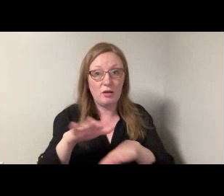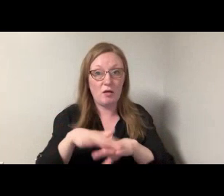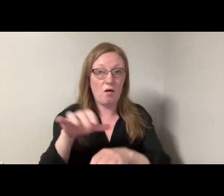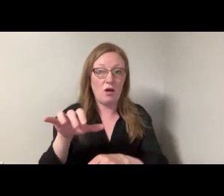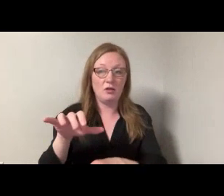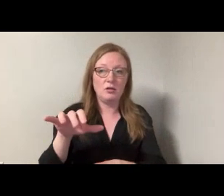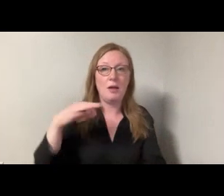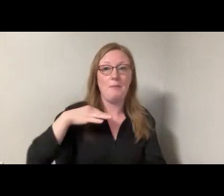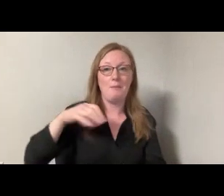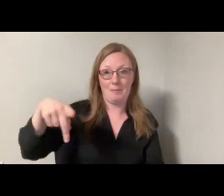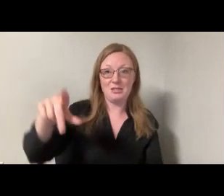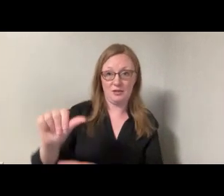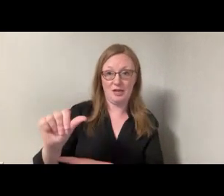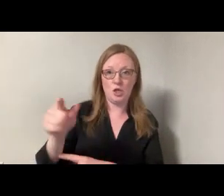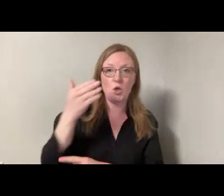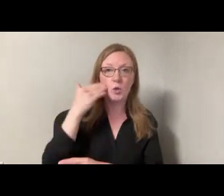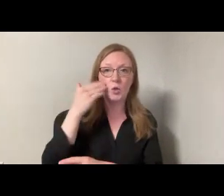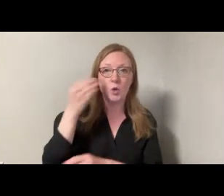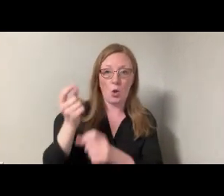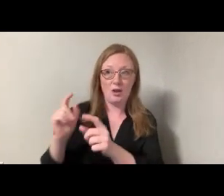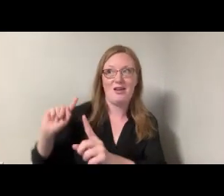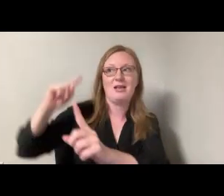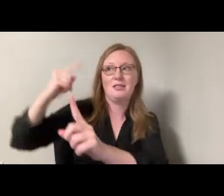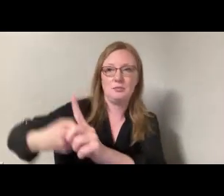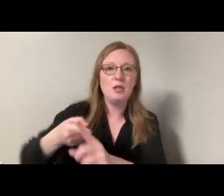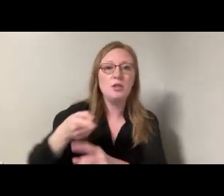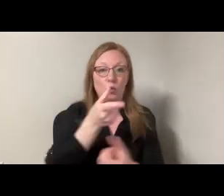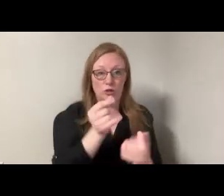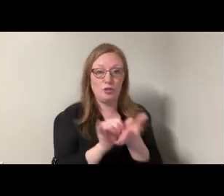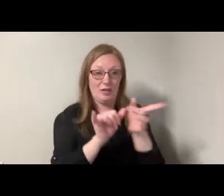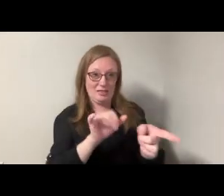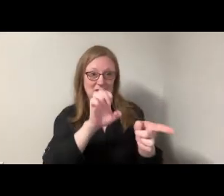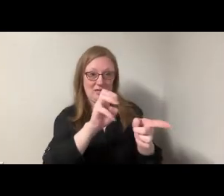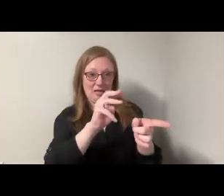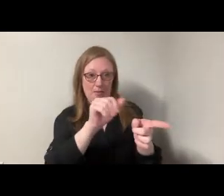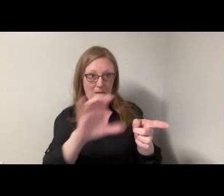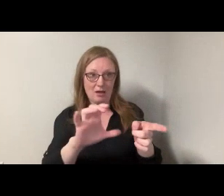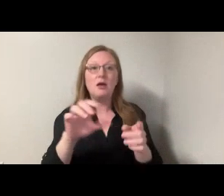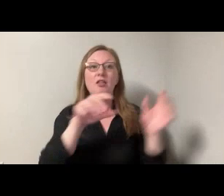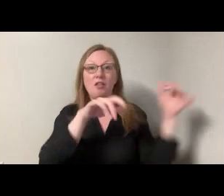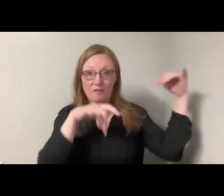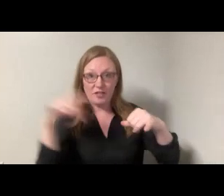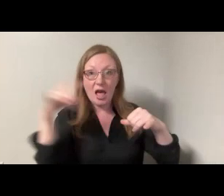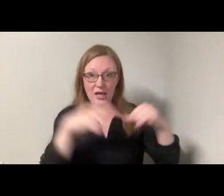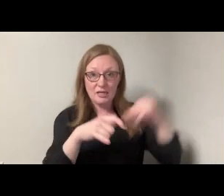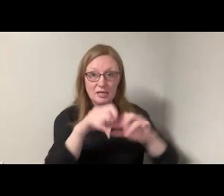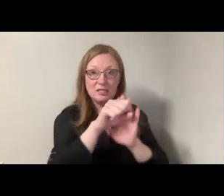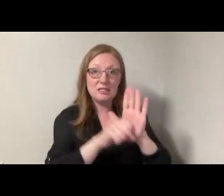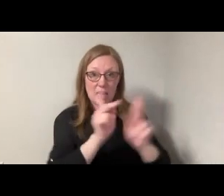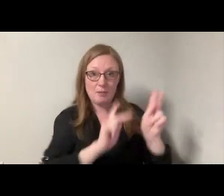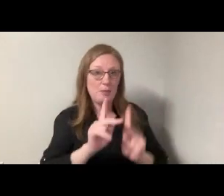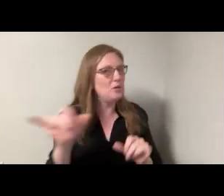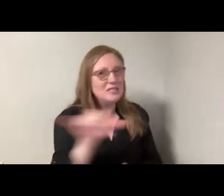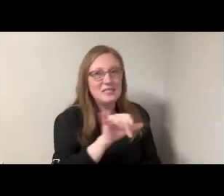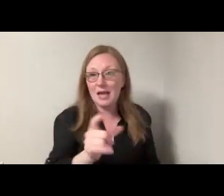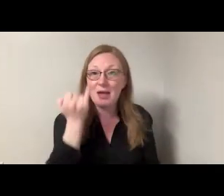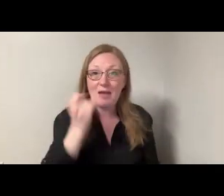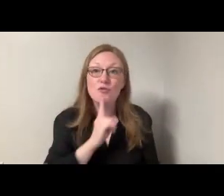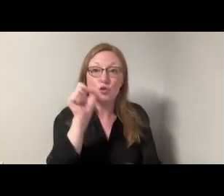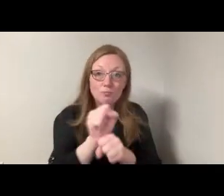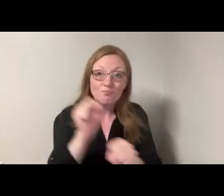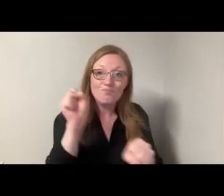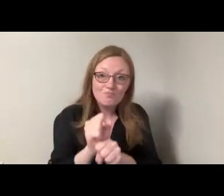in Pennsylvania. They're exercising the EMAC. FEMA is flying in state people like they would for a real disaster. And